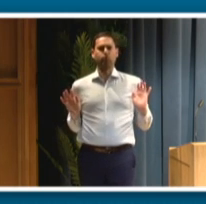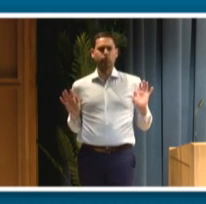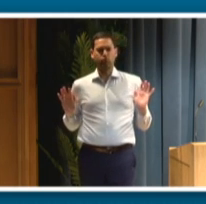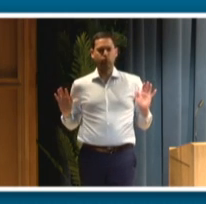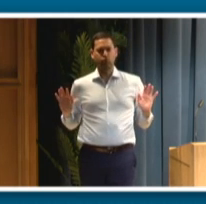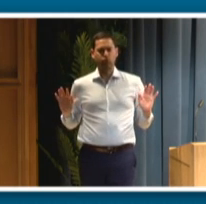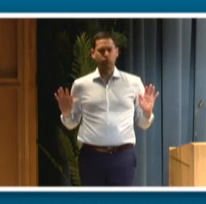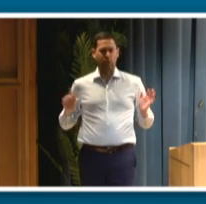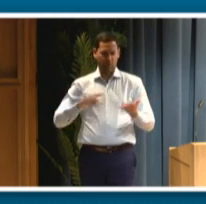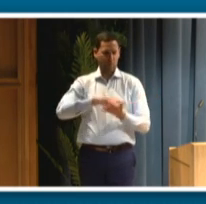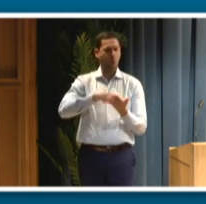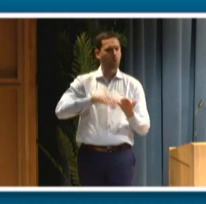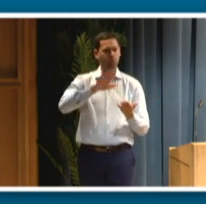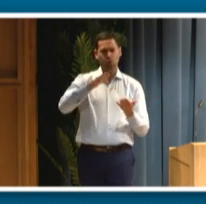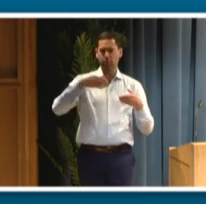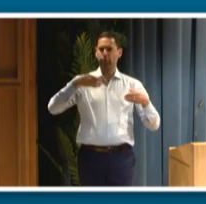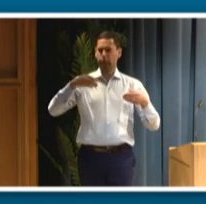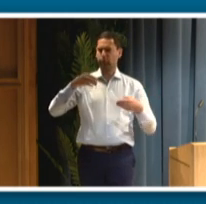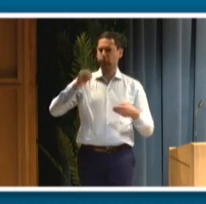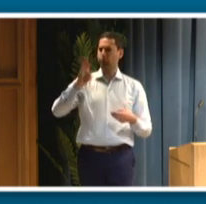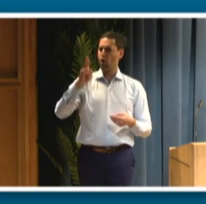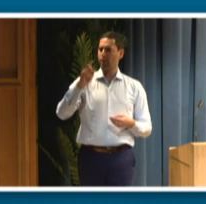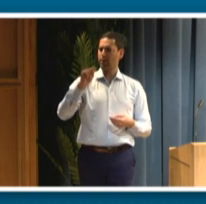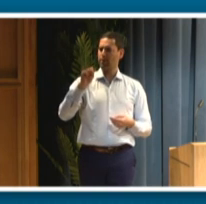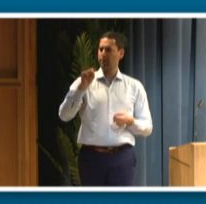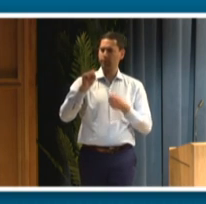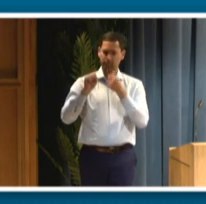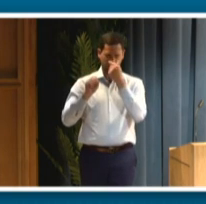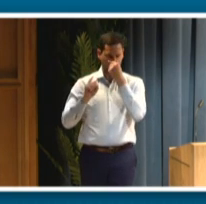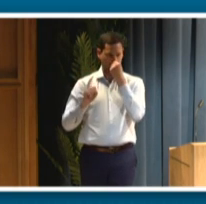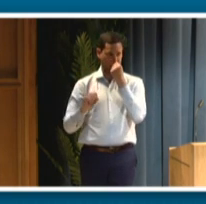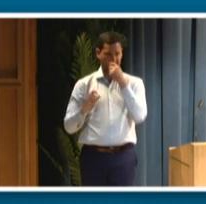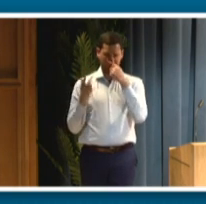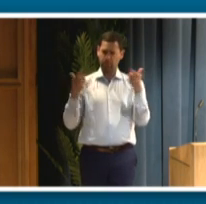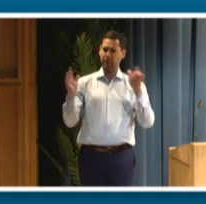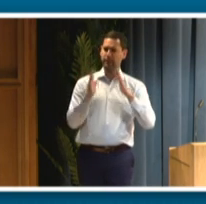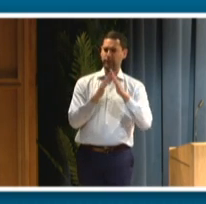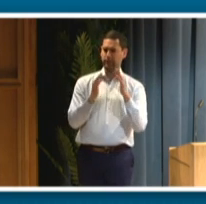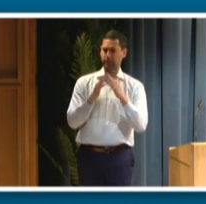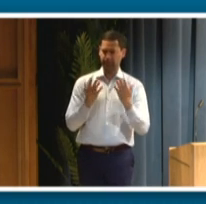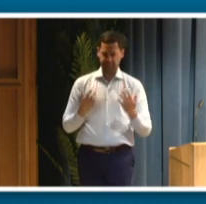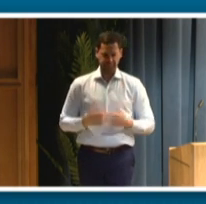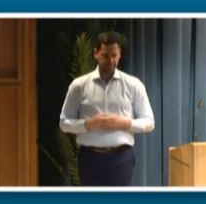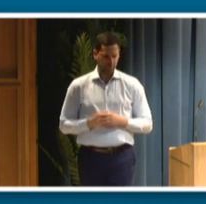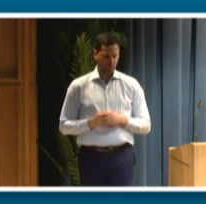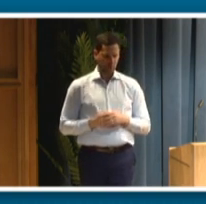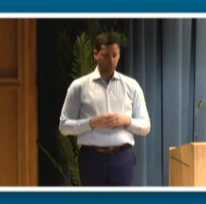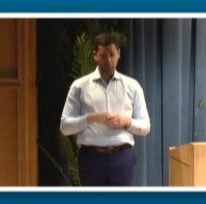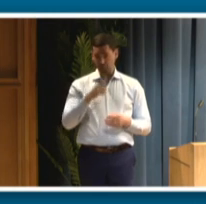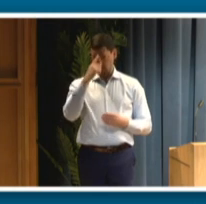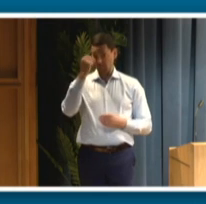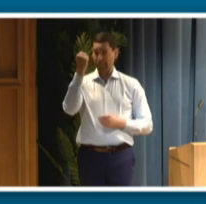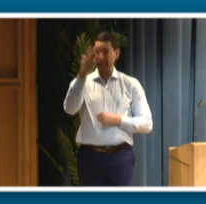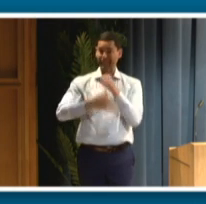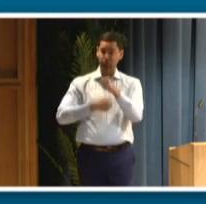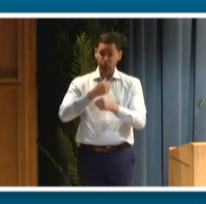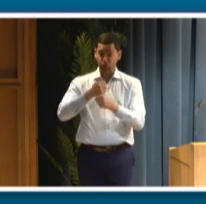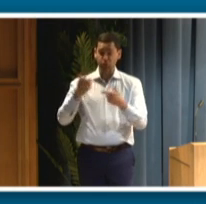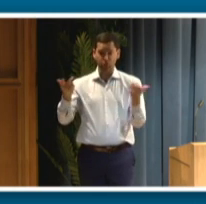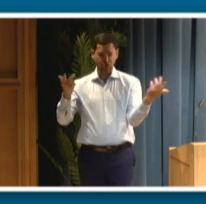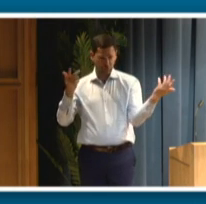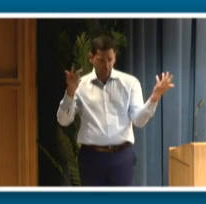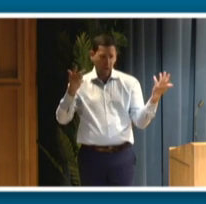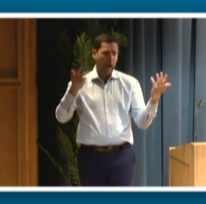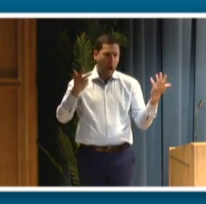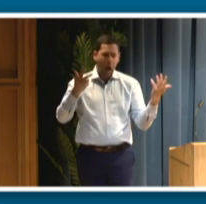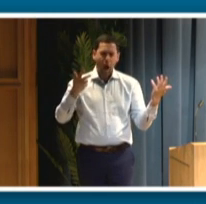these are your markets. And I think having done that for so many years, I started to branch out. Schools in